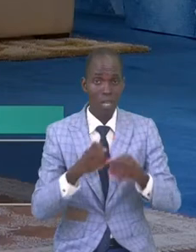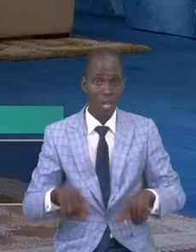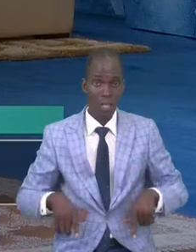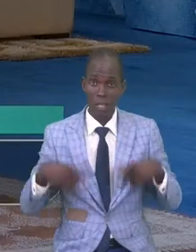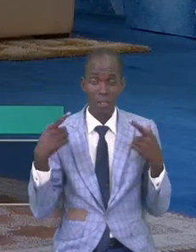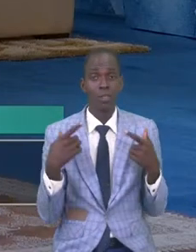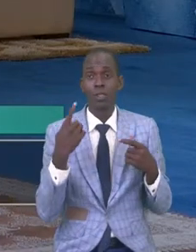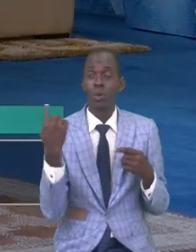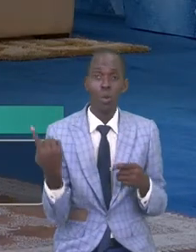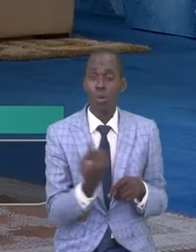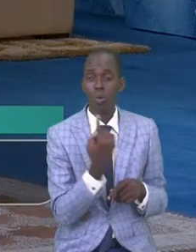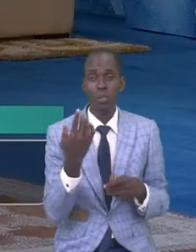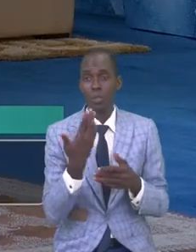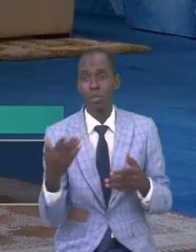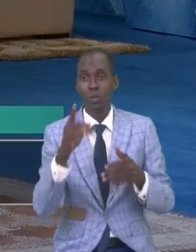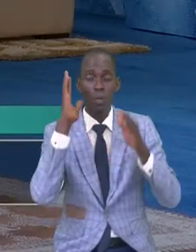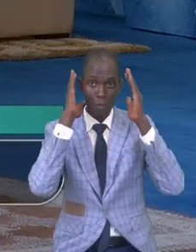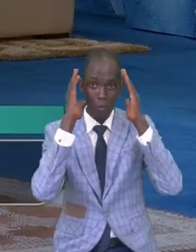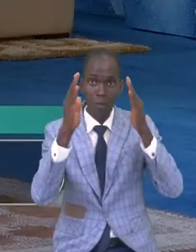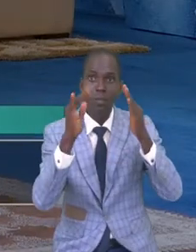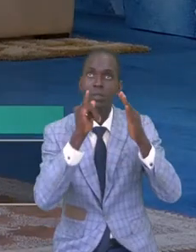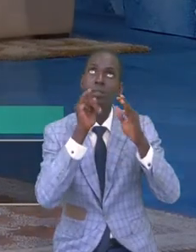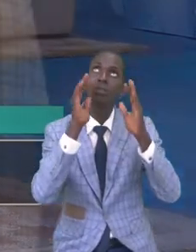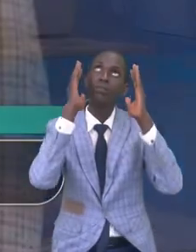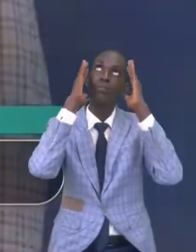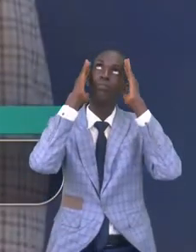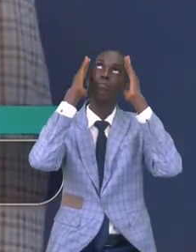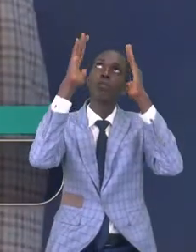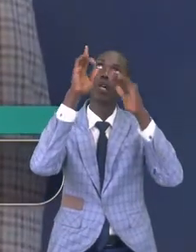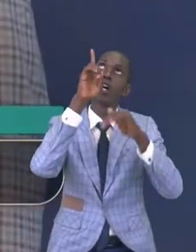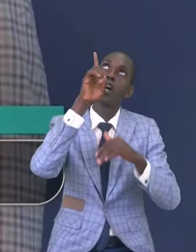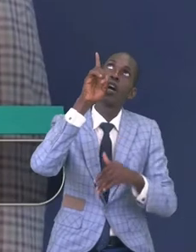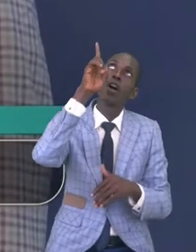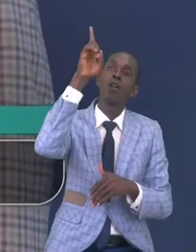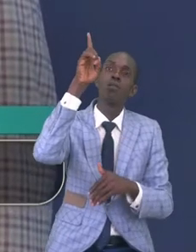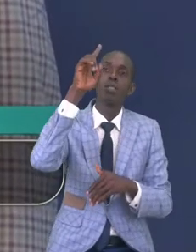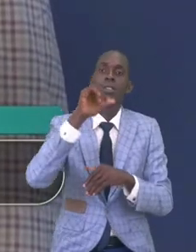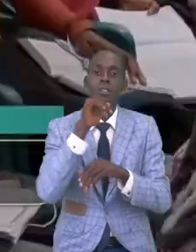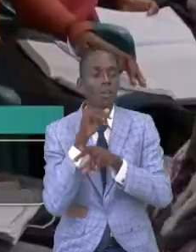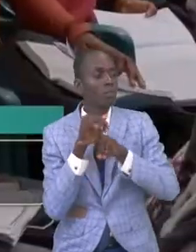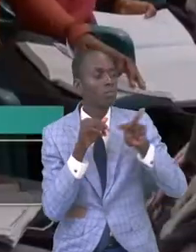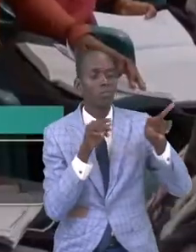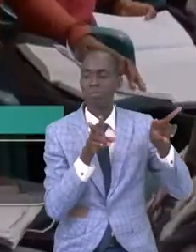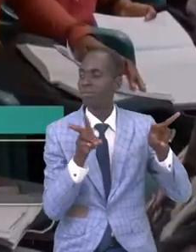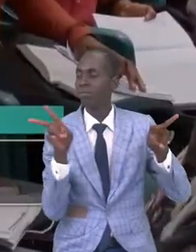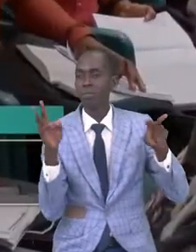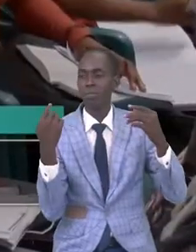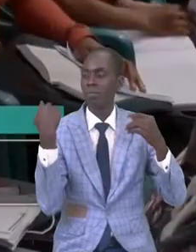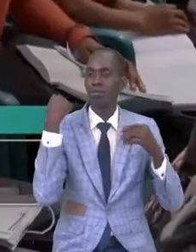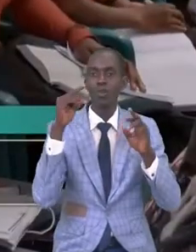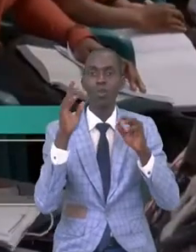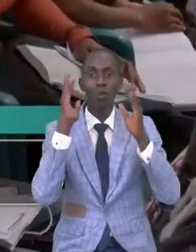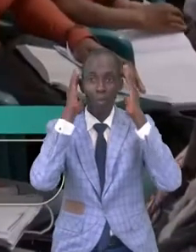only direction you have. The only direction you have. Go